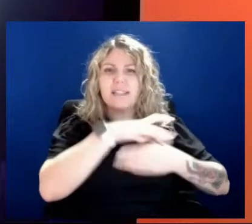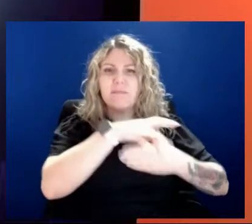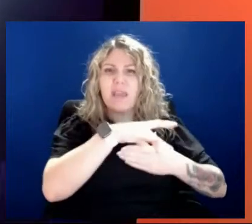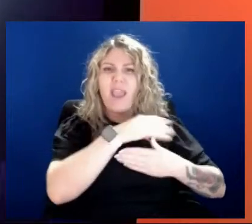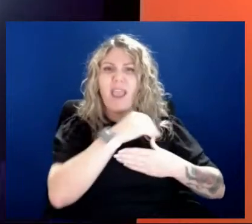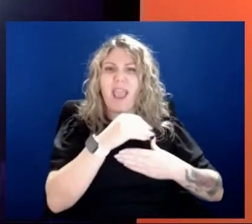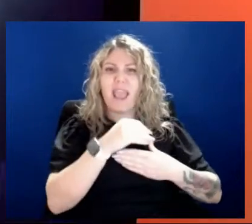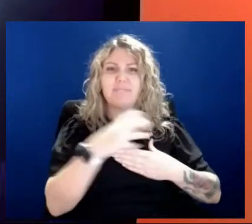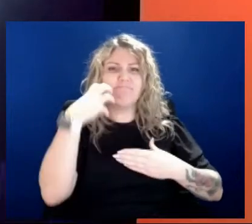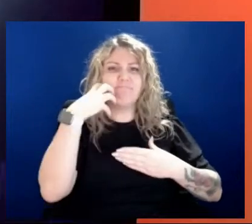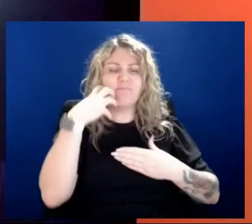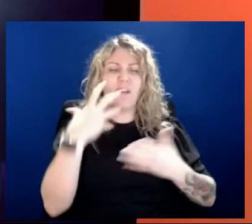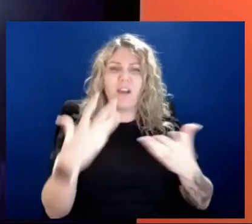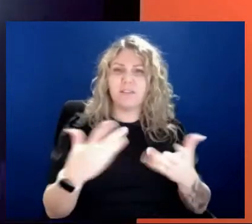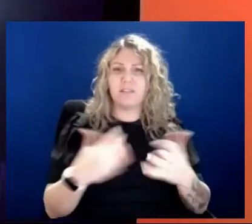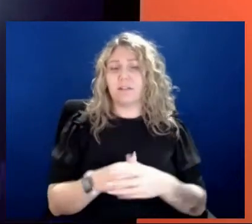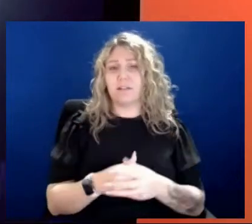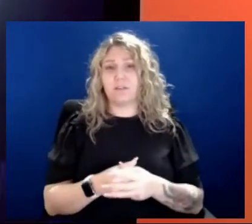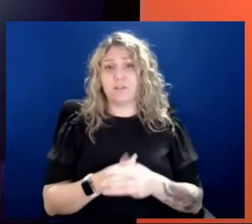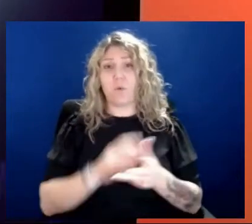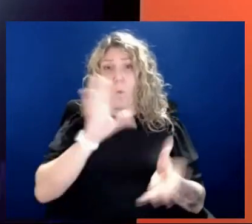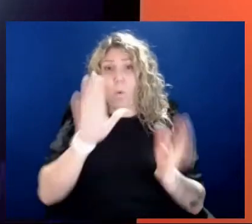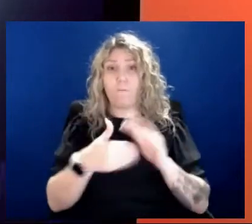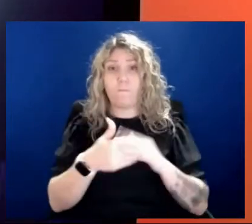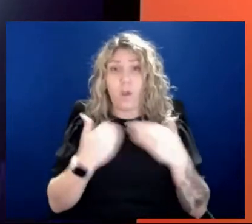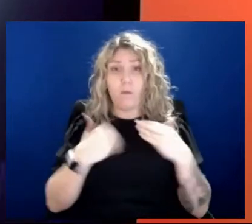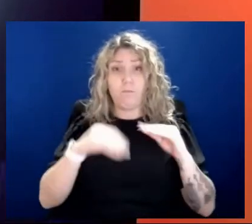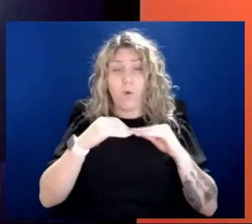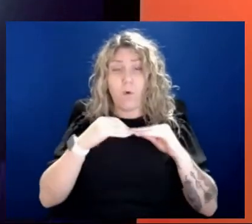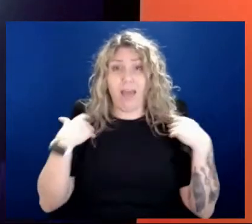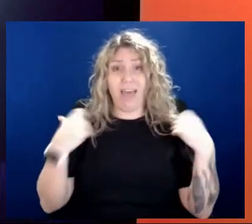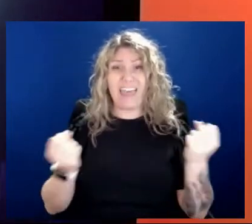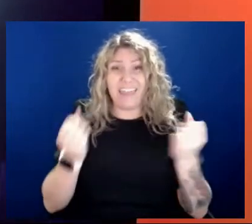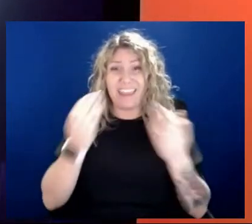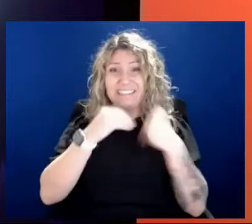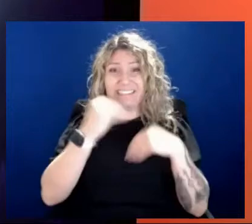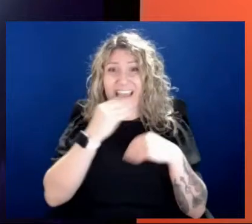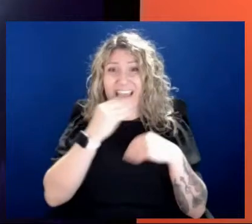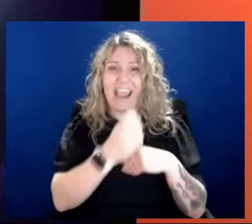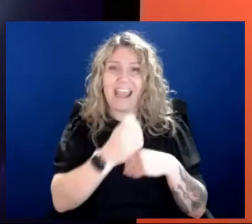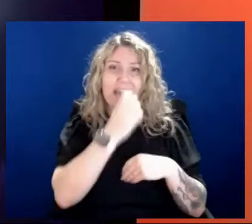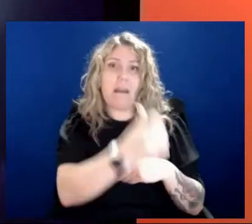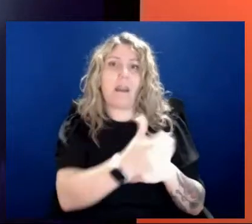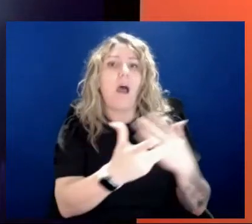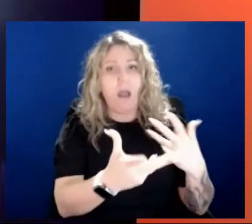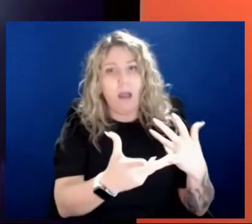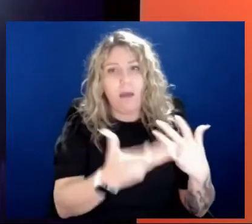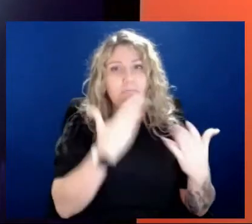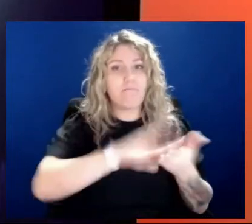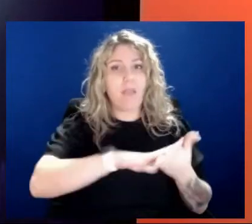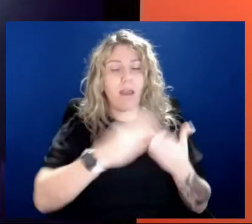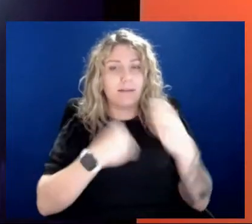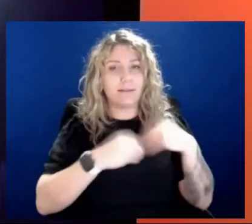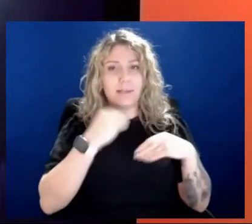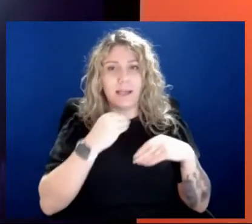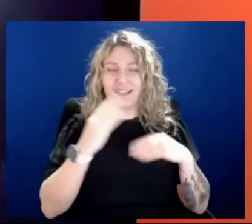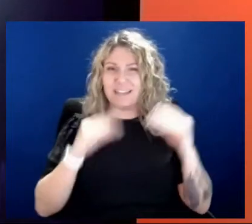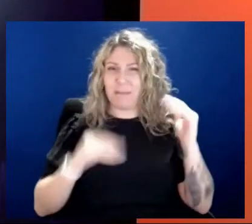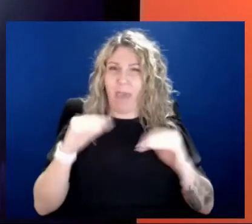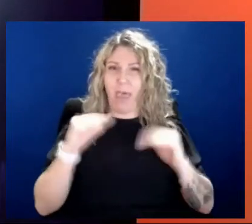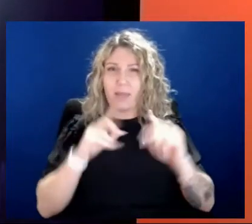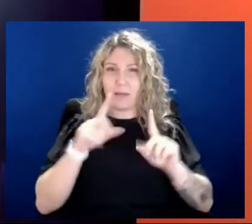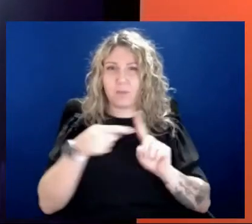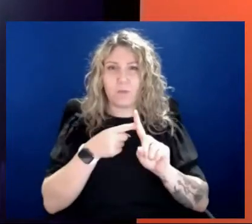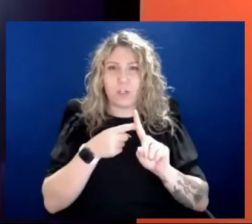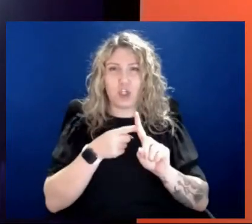just overall, we're consuming a more healthy diet and a less unhealthy diet. So it's more that balance. And so as when you plug in the specific